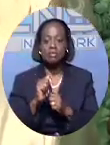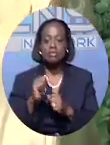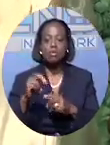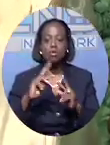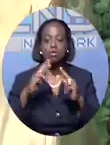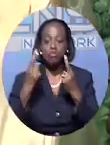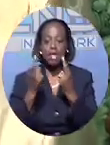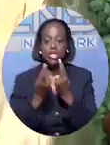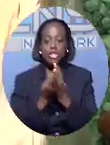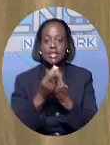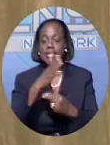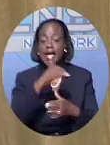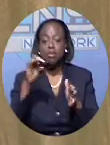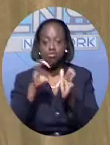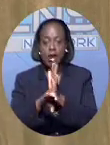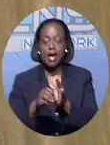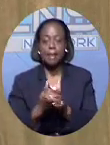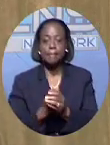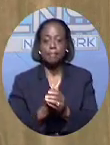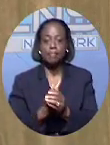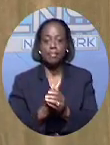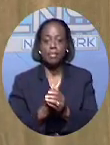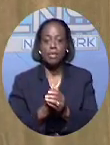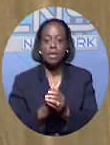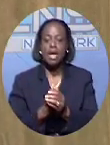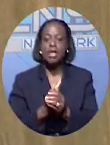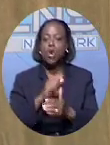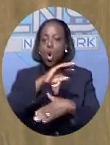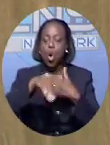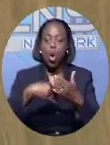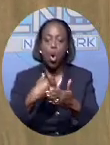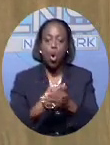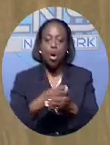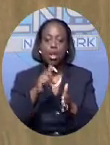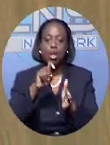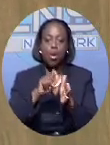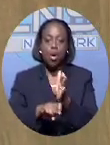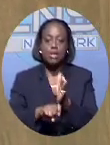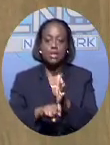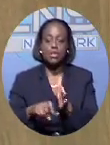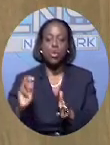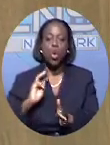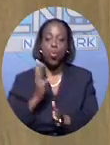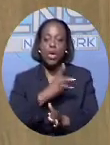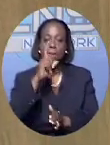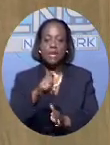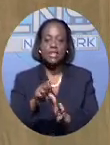seemingly hazardous grip on the region. And at all costs, we must avoid